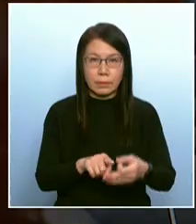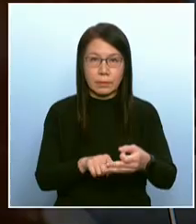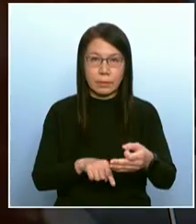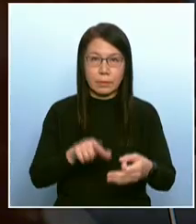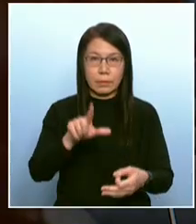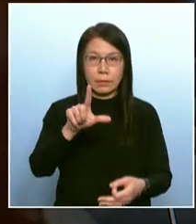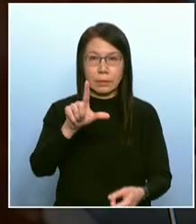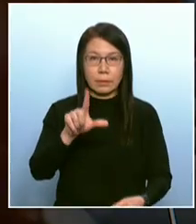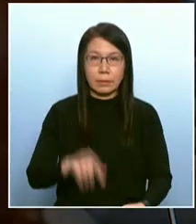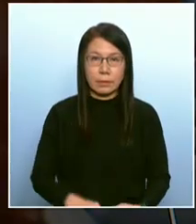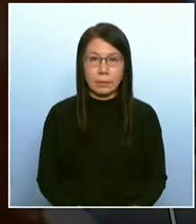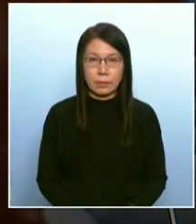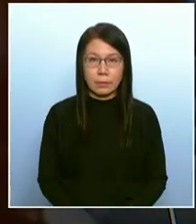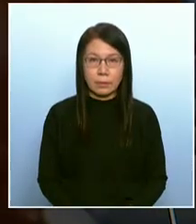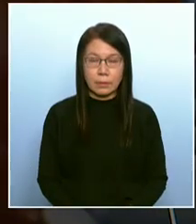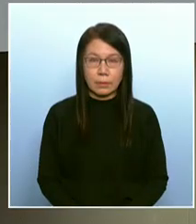Starry Lee.